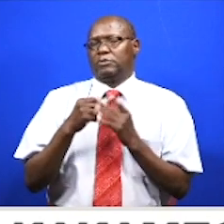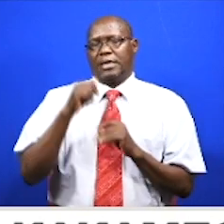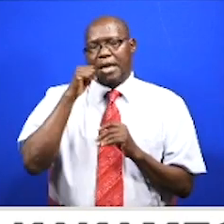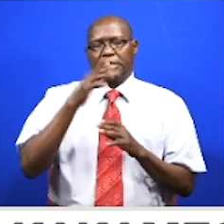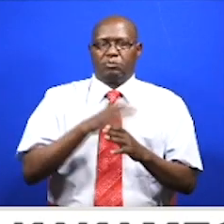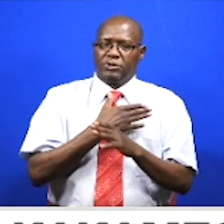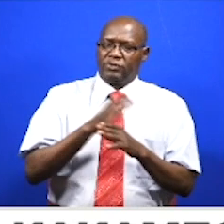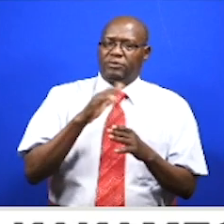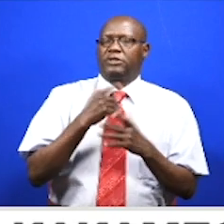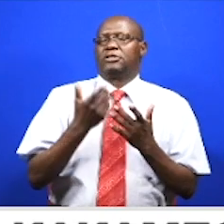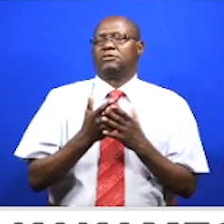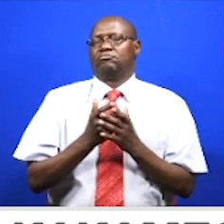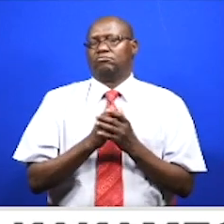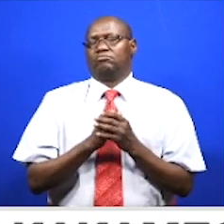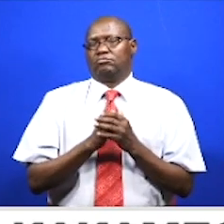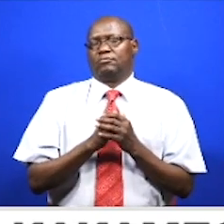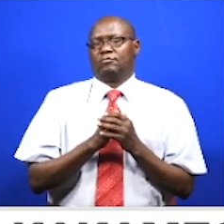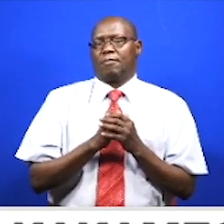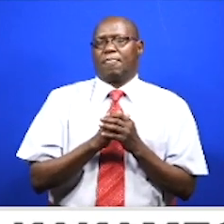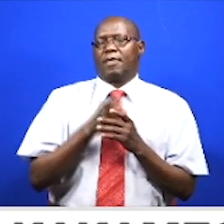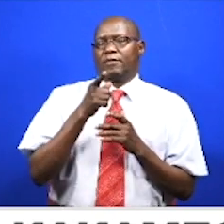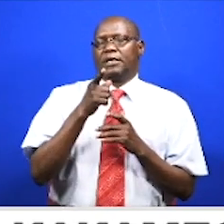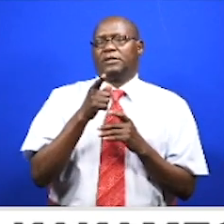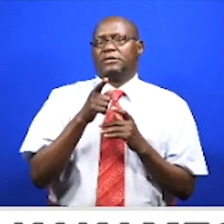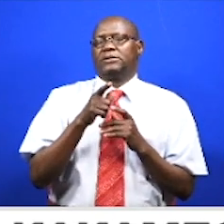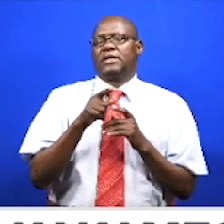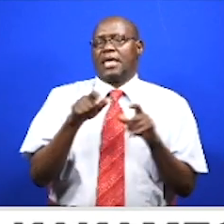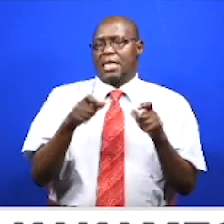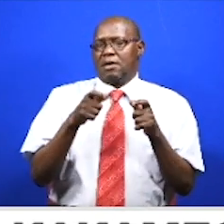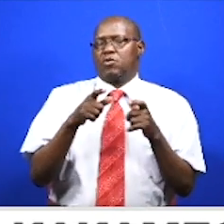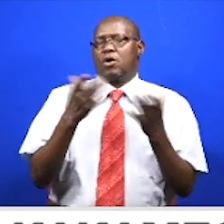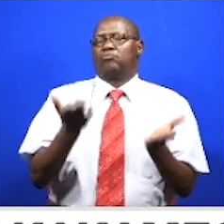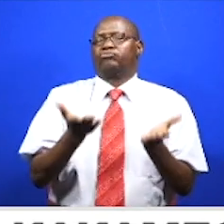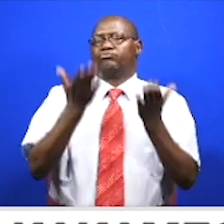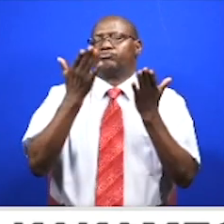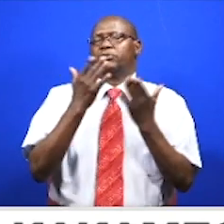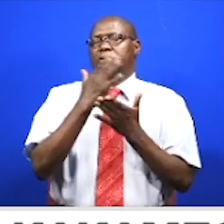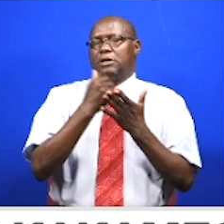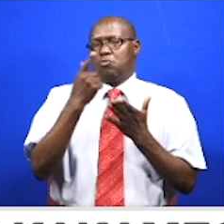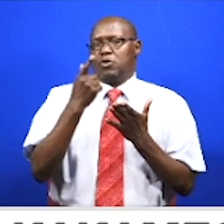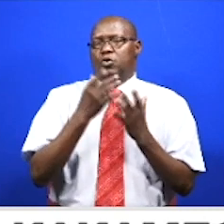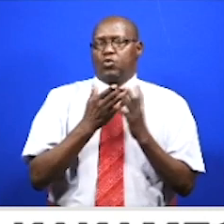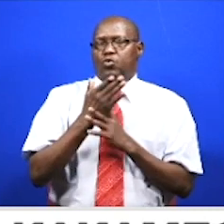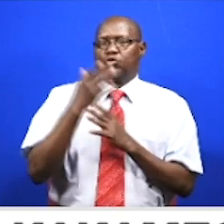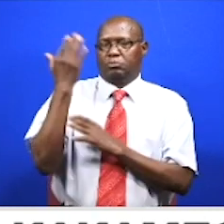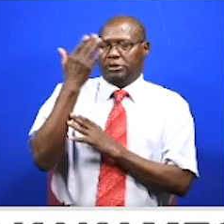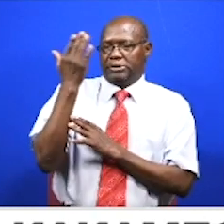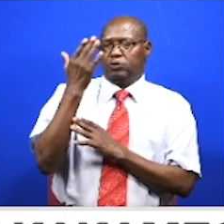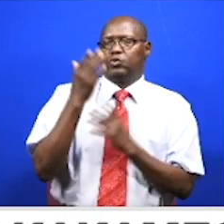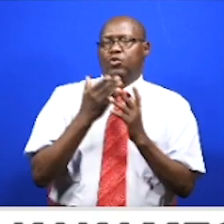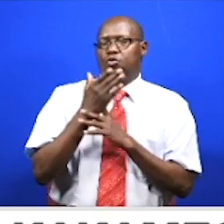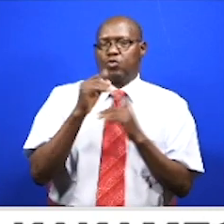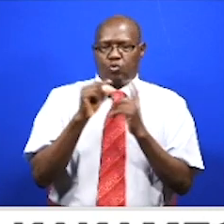very uplifting. And I know it is a station that can uplift someone through preaching, through the word,